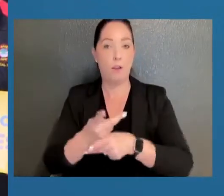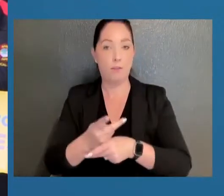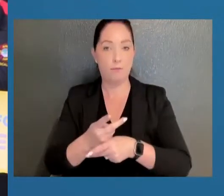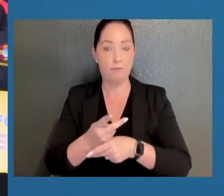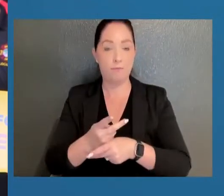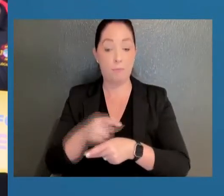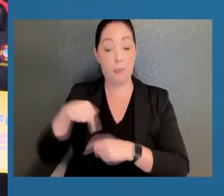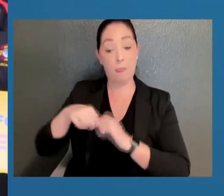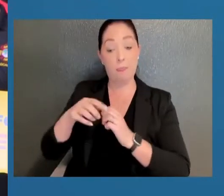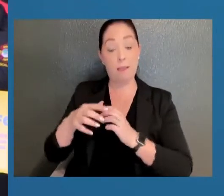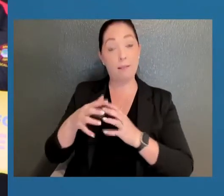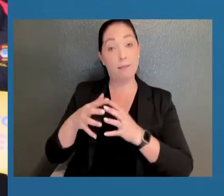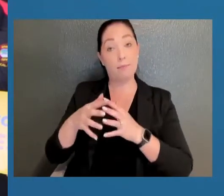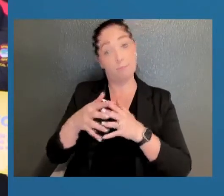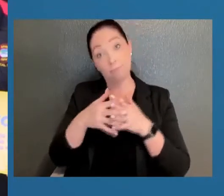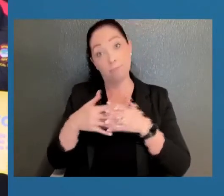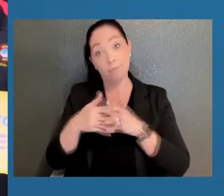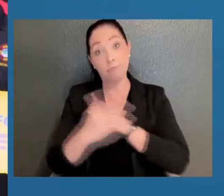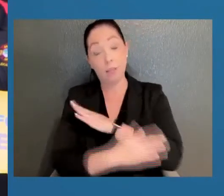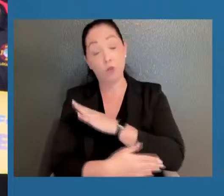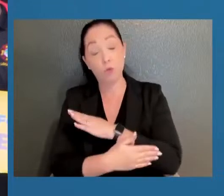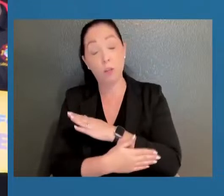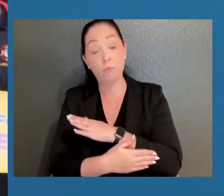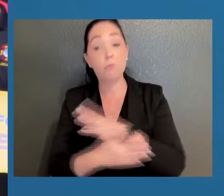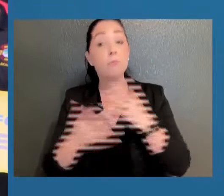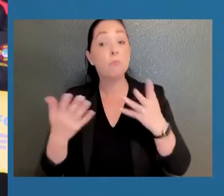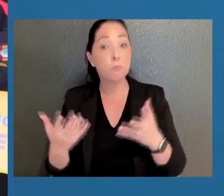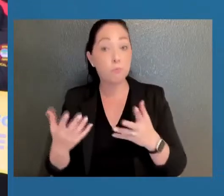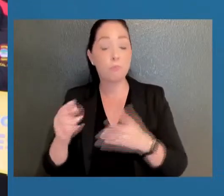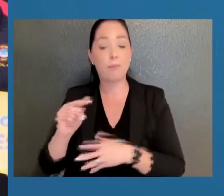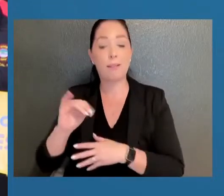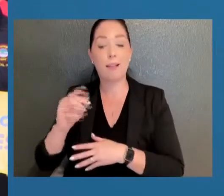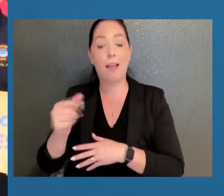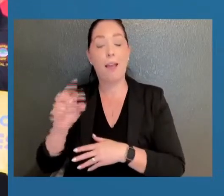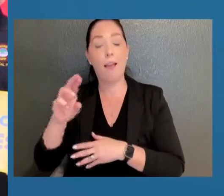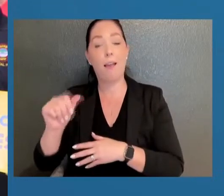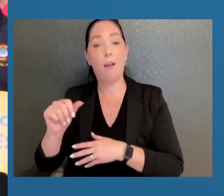Falls. A community rich in resilience,